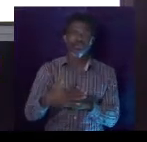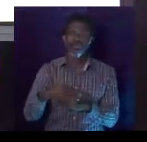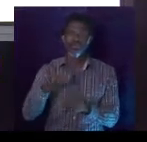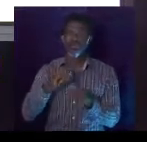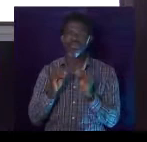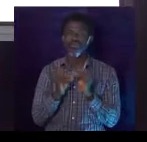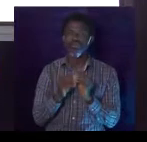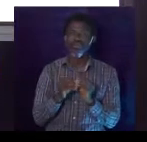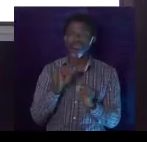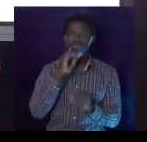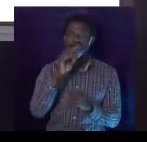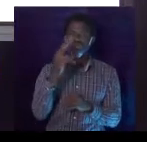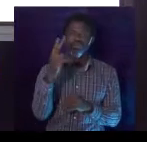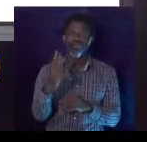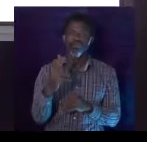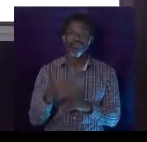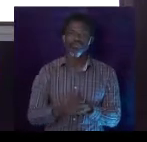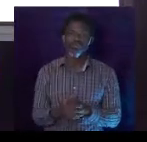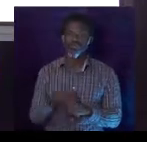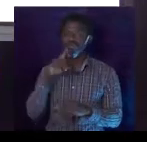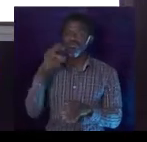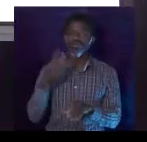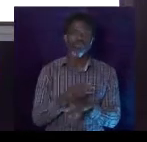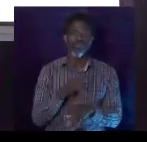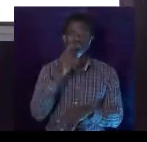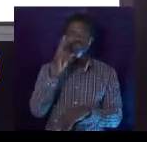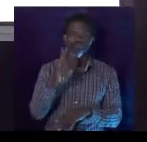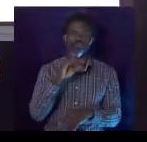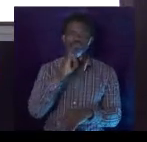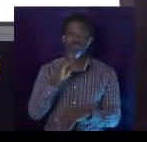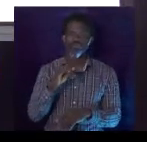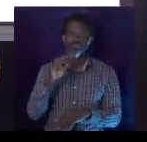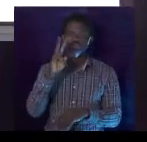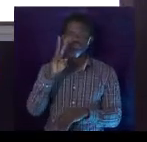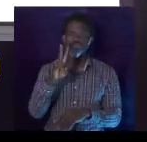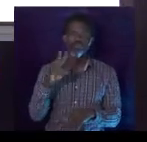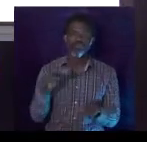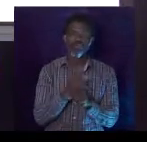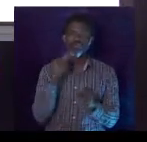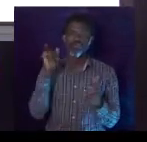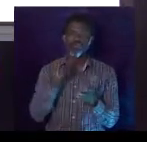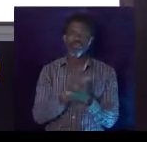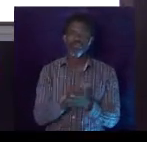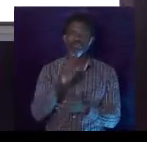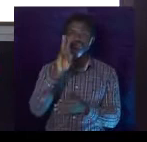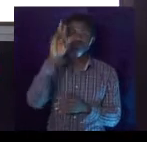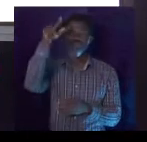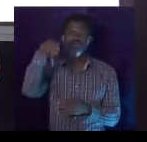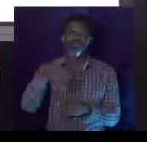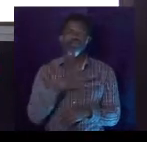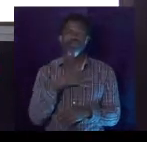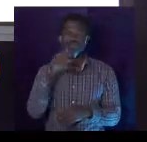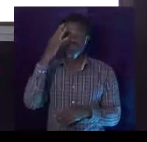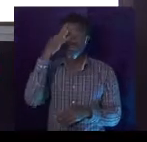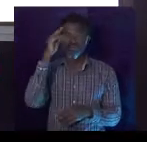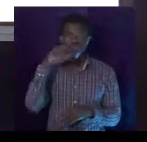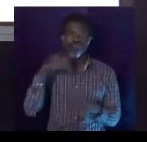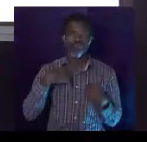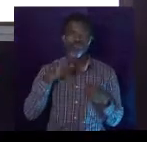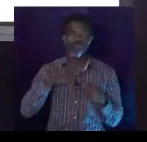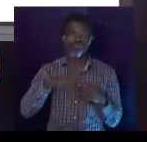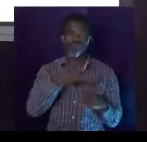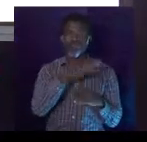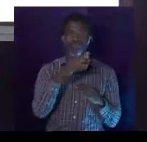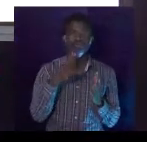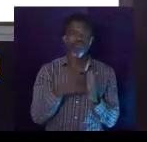number after 1. And the next number after 1 is 2. Now, 1 times 2 is 2. So you take that 2 up.